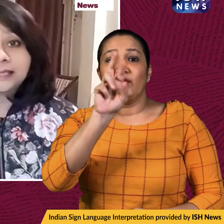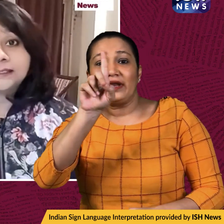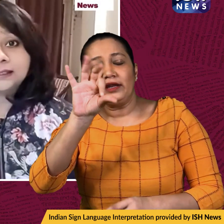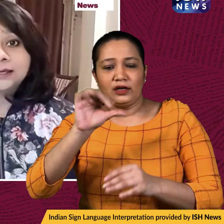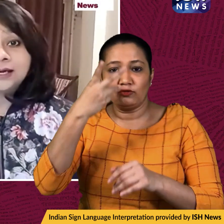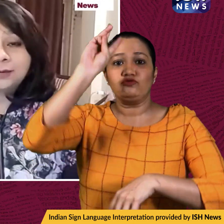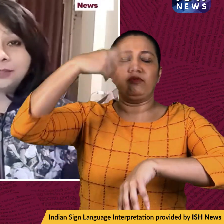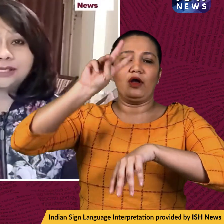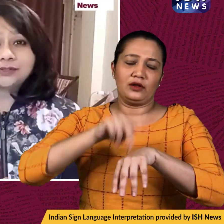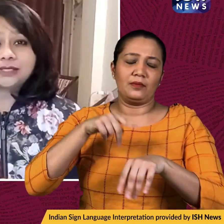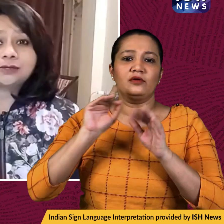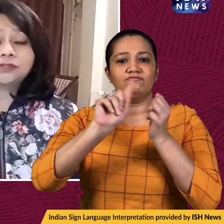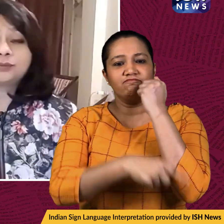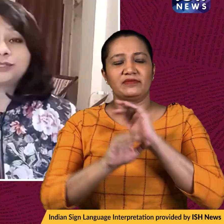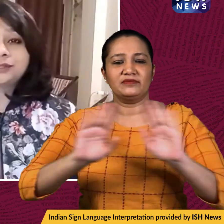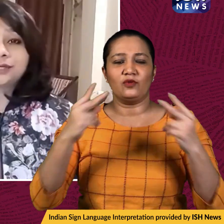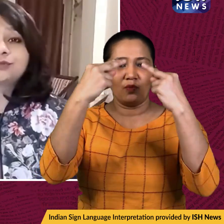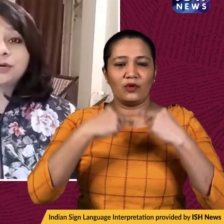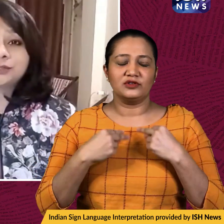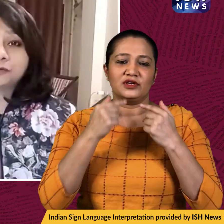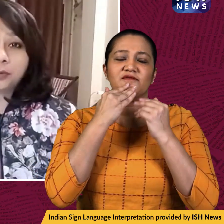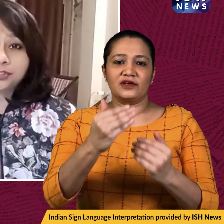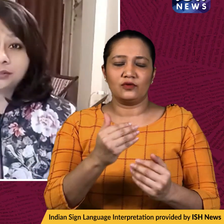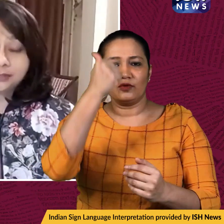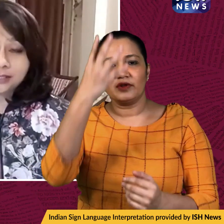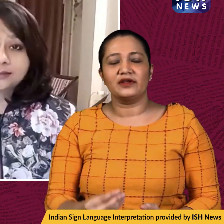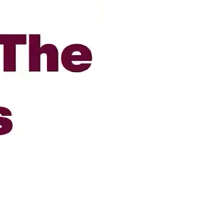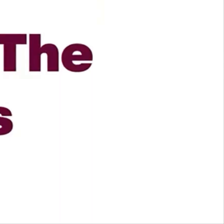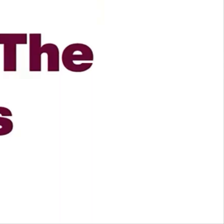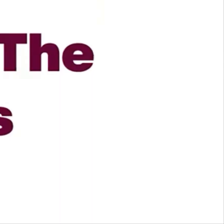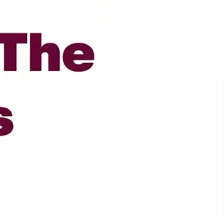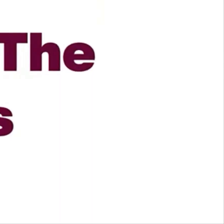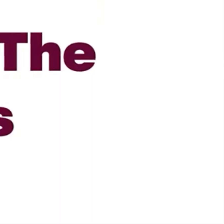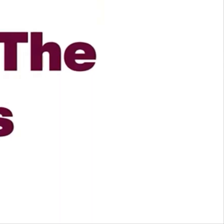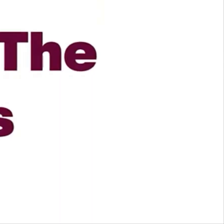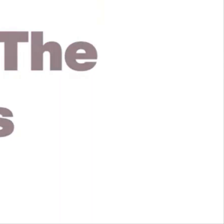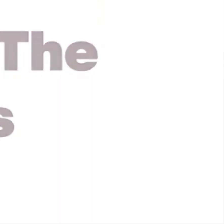in 2019. That brings us to the end of this bulletin. Thank you so much for watching. Good night.